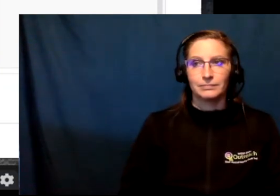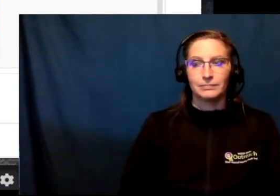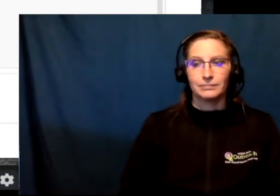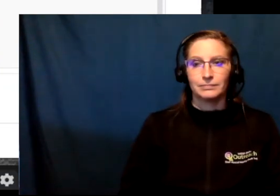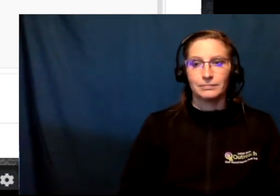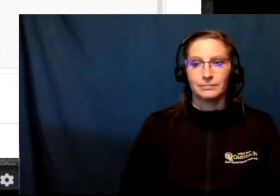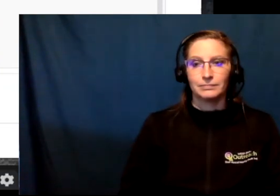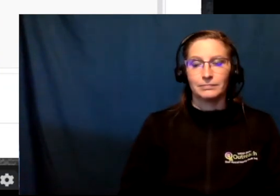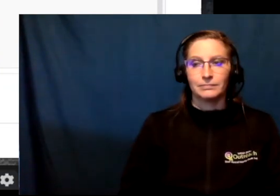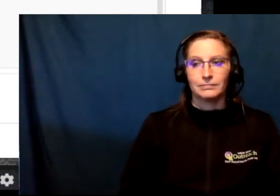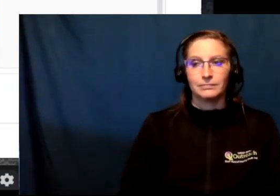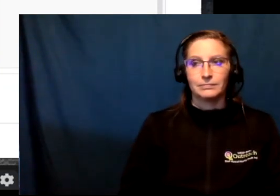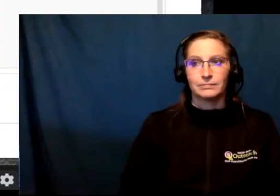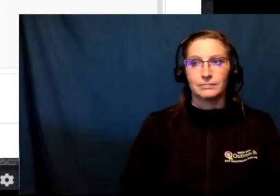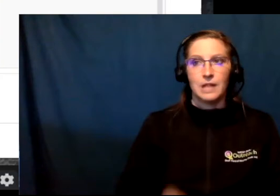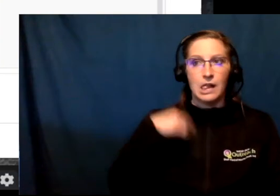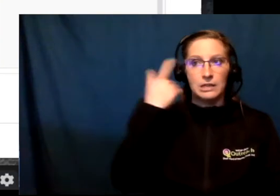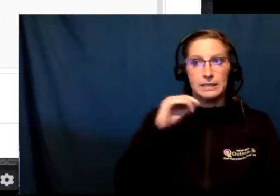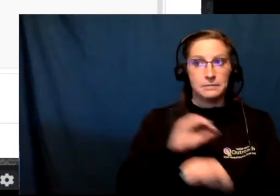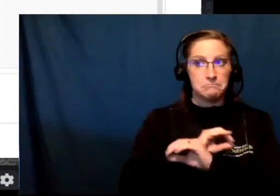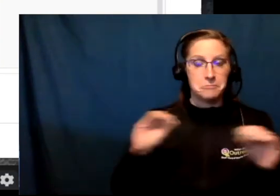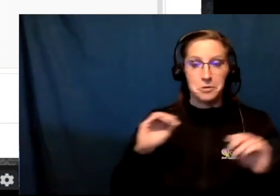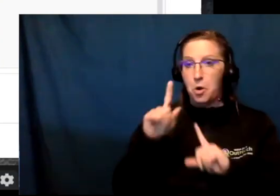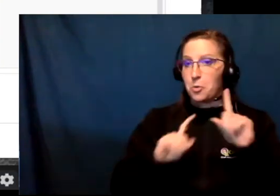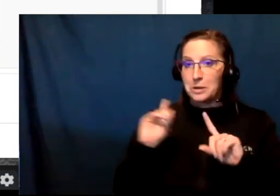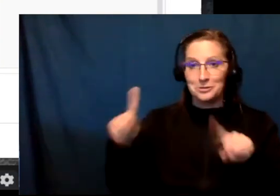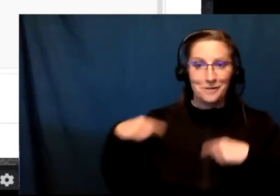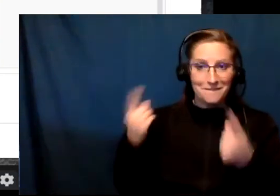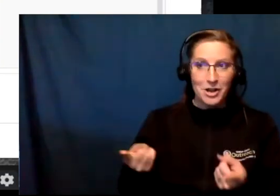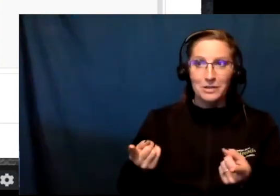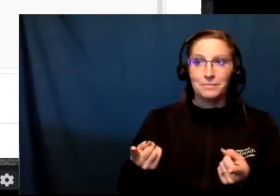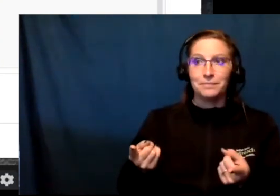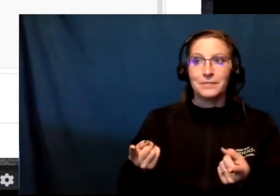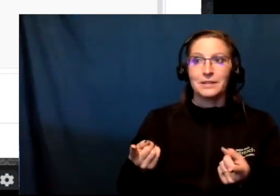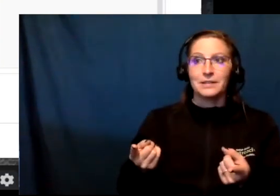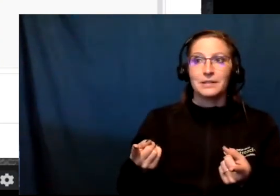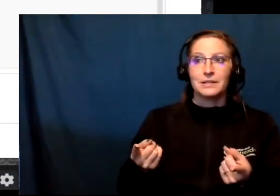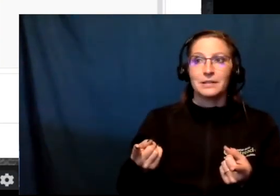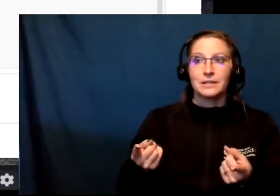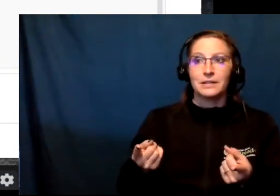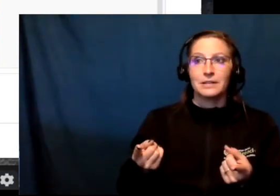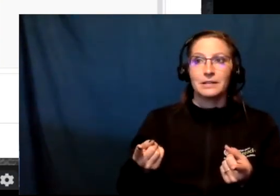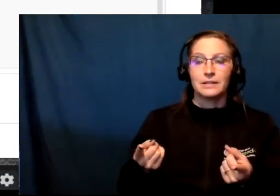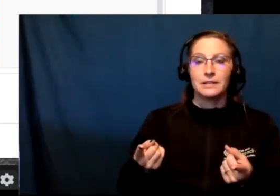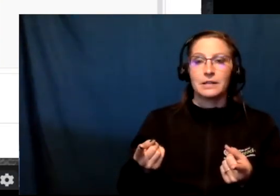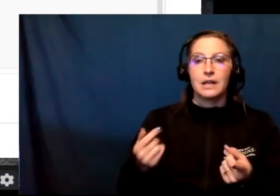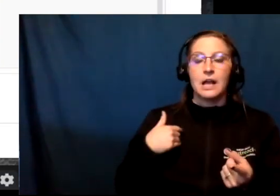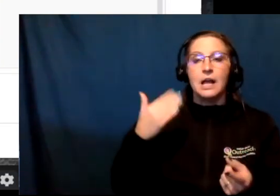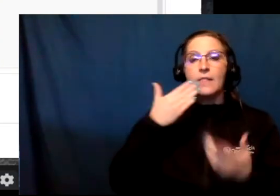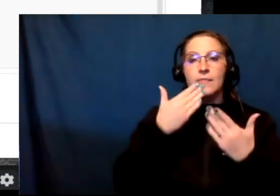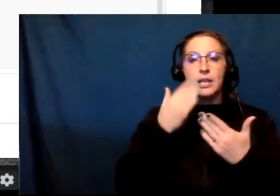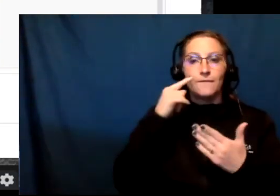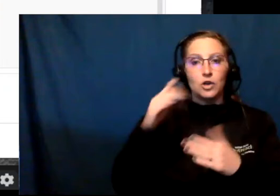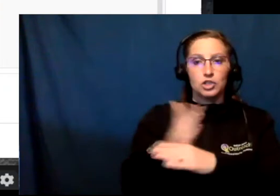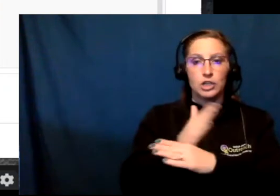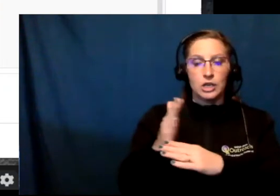So right now, it looks like we don't have questions, Gail. So I just want to say thank you for sharing, because I know sometimes for folks,